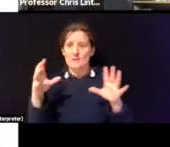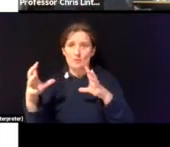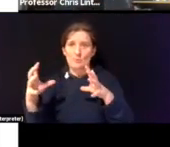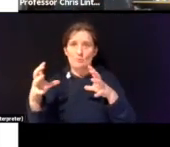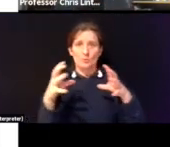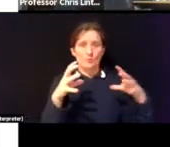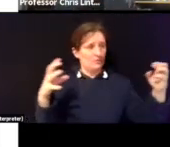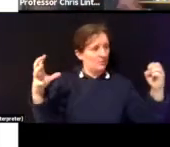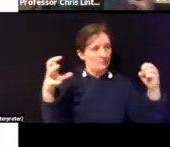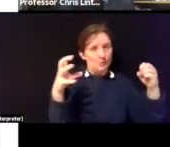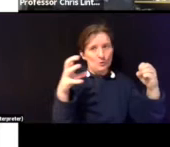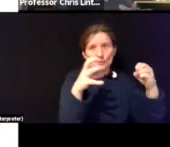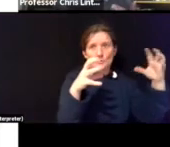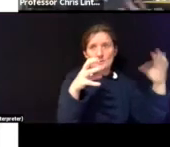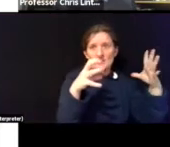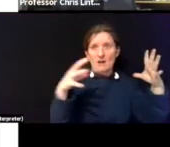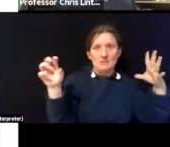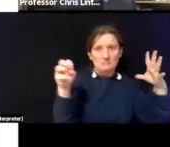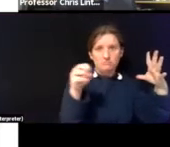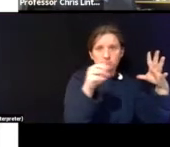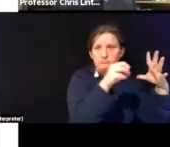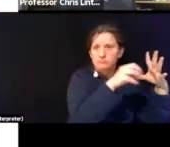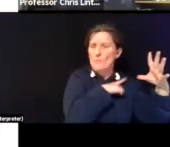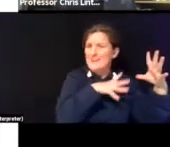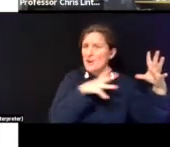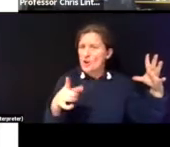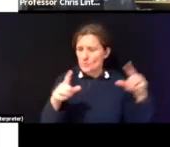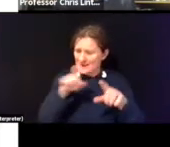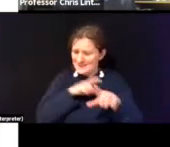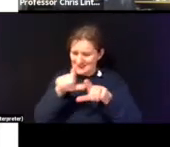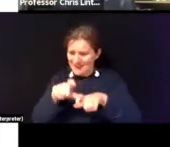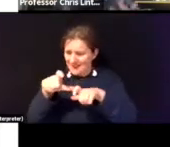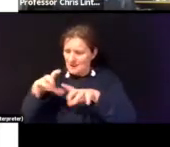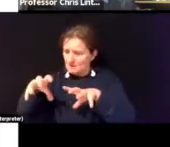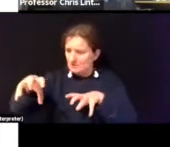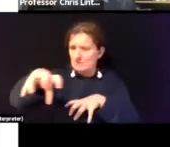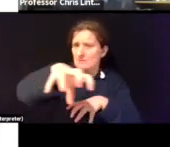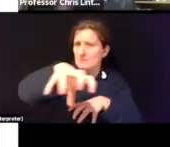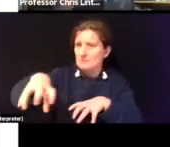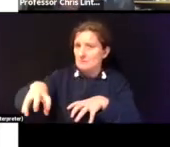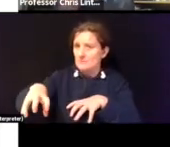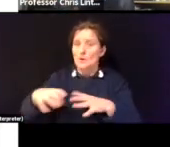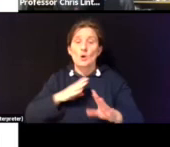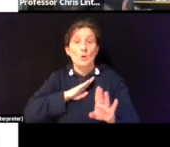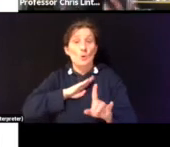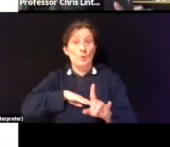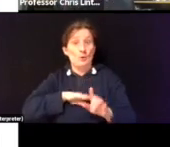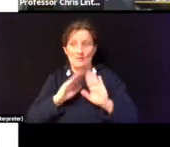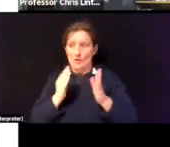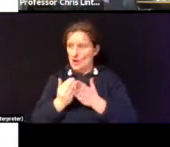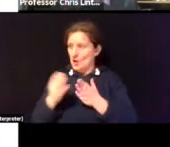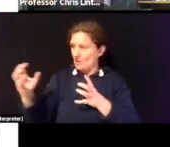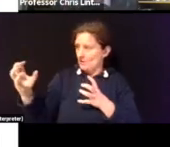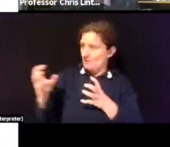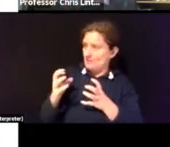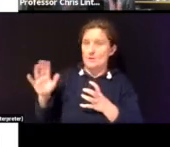an open problem. We don't understand why they stayed where they were. It's It's probably good news for the Earth that they did. It may be